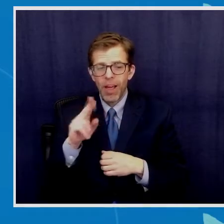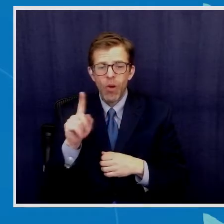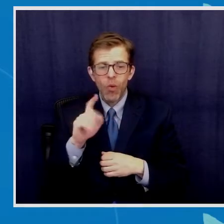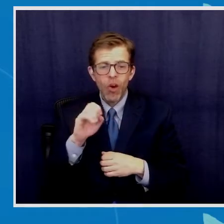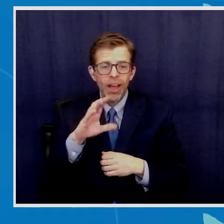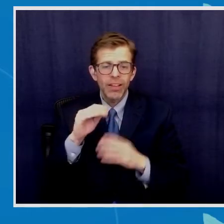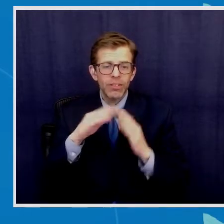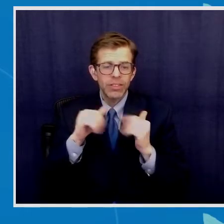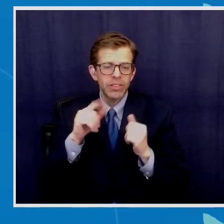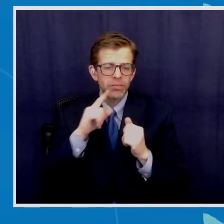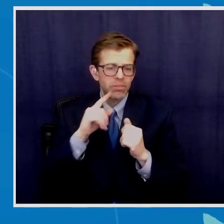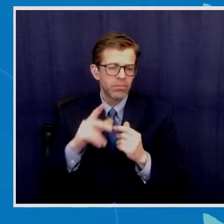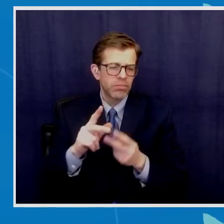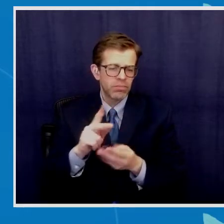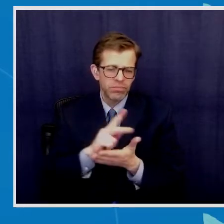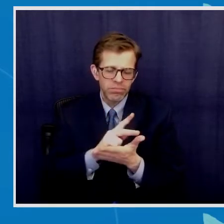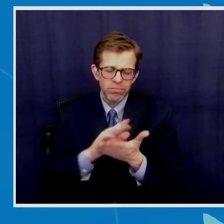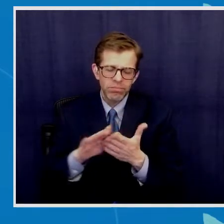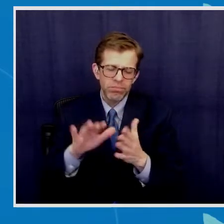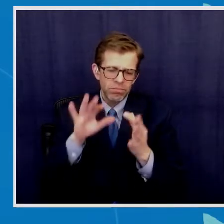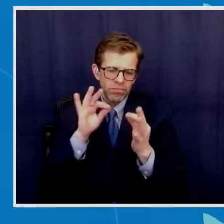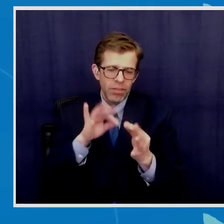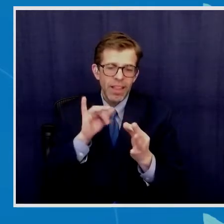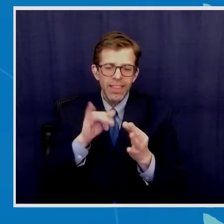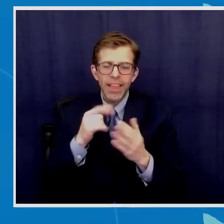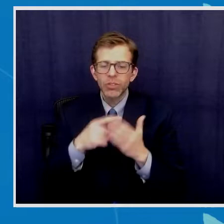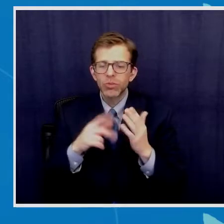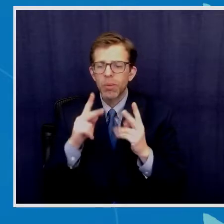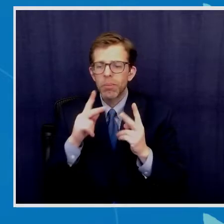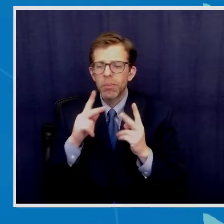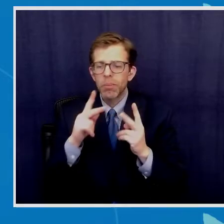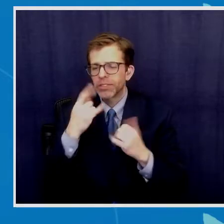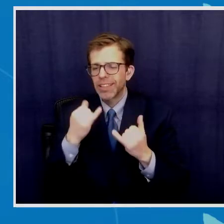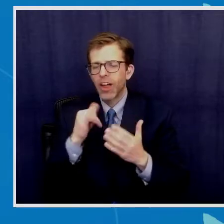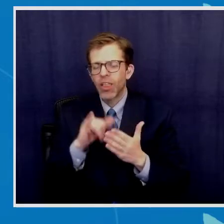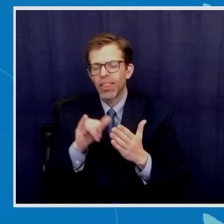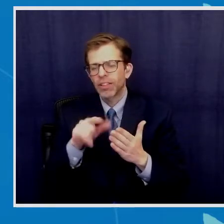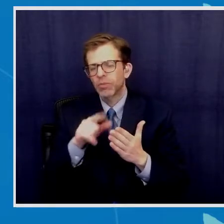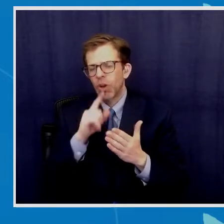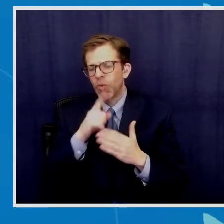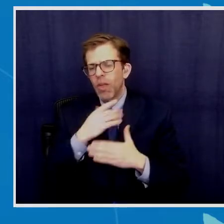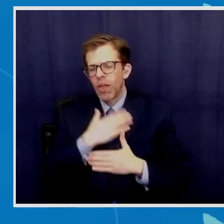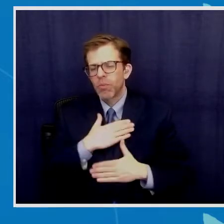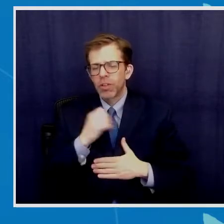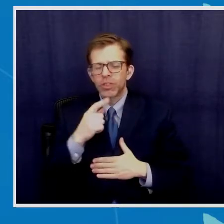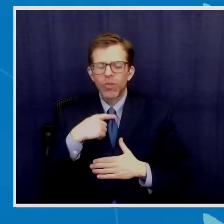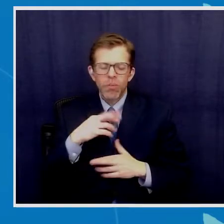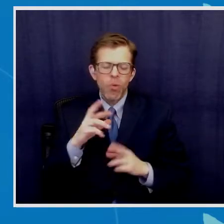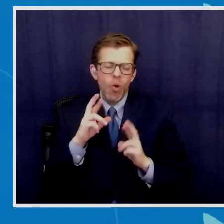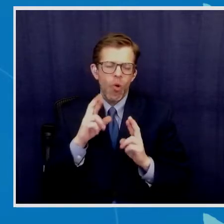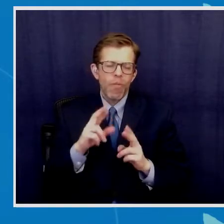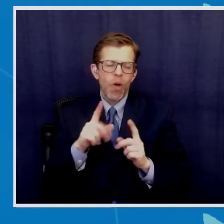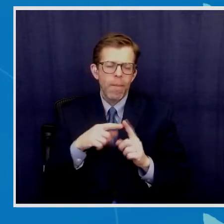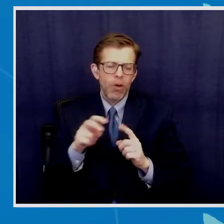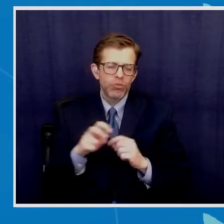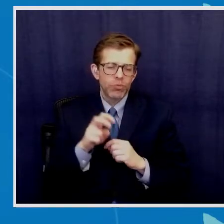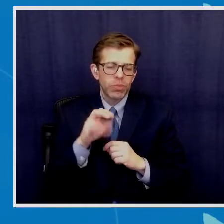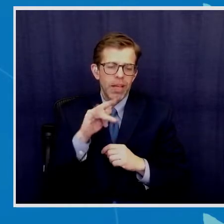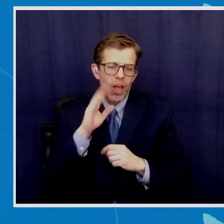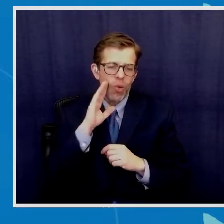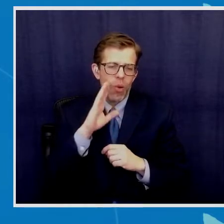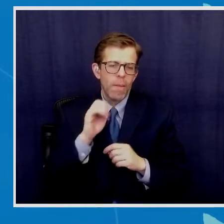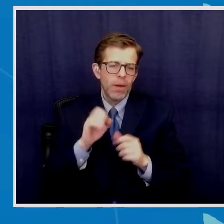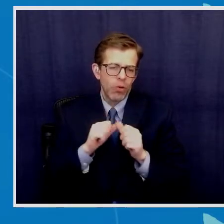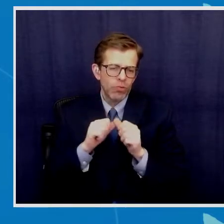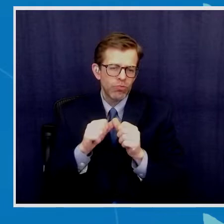pristine, because that's what people understand now, and that's what they really appreciate. So I'm also hopeful about tourism. It will be resilient, and it will